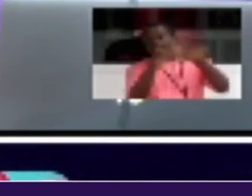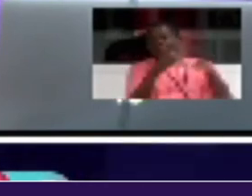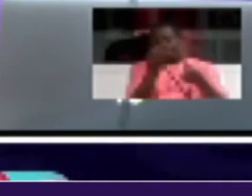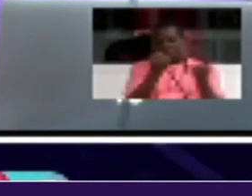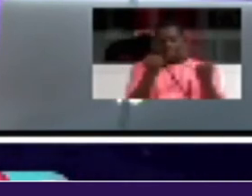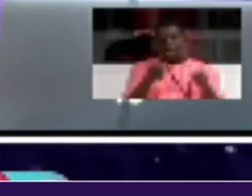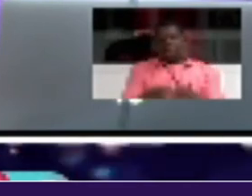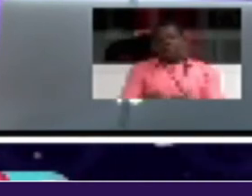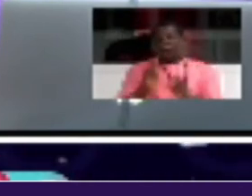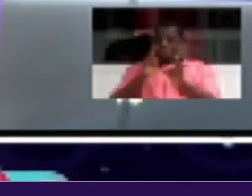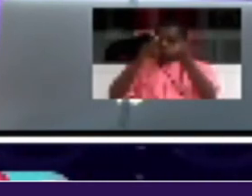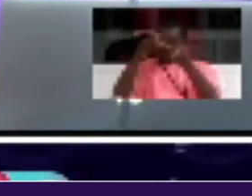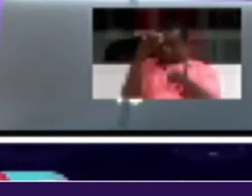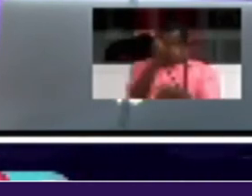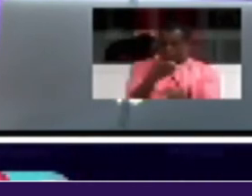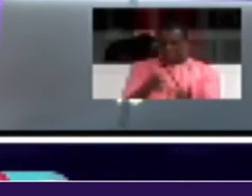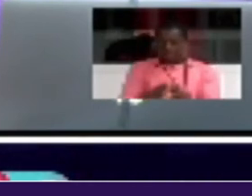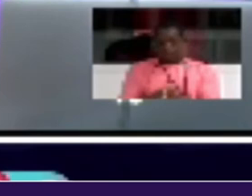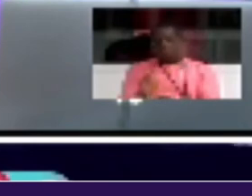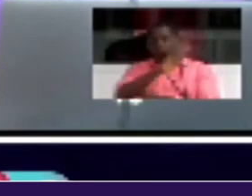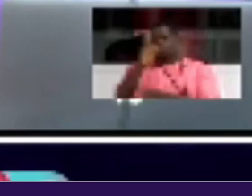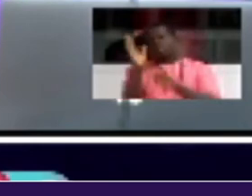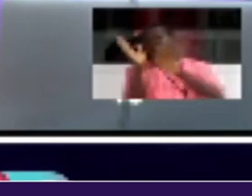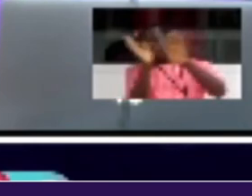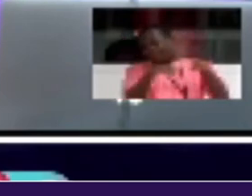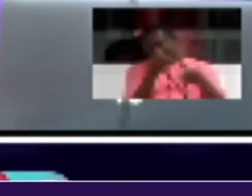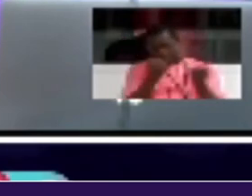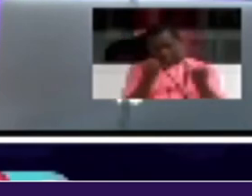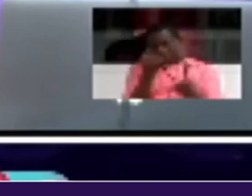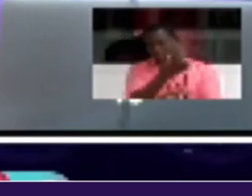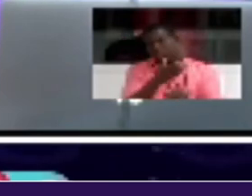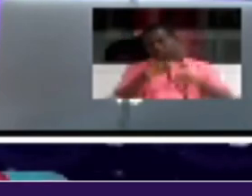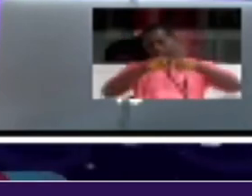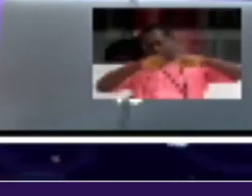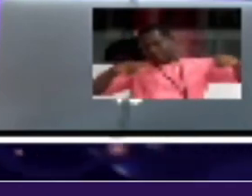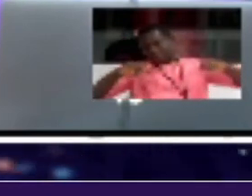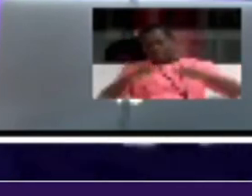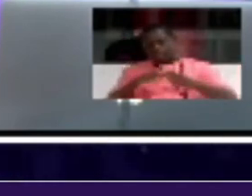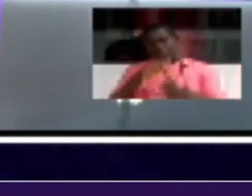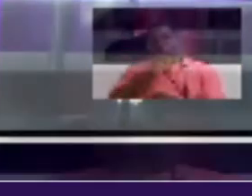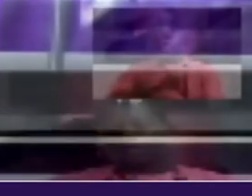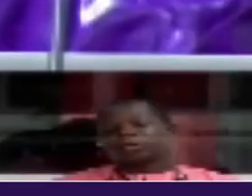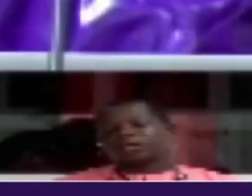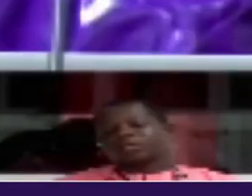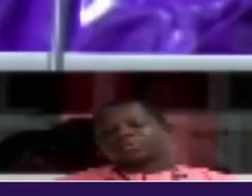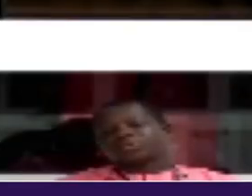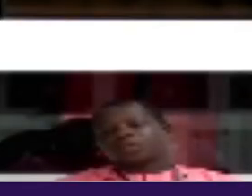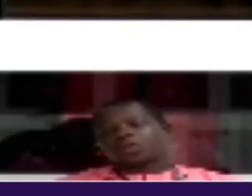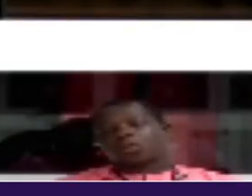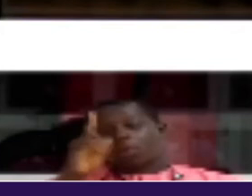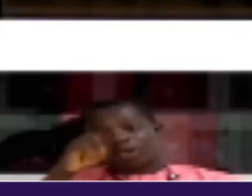then. No, they leave the car there. The car was isolated, sir. And